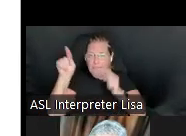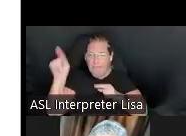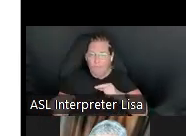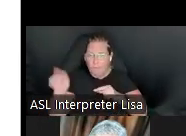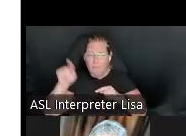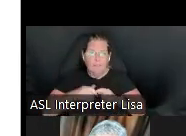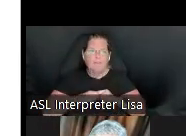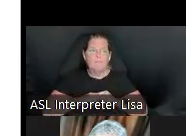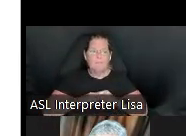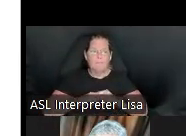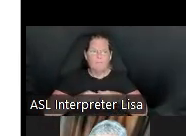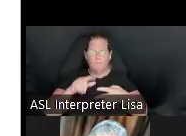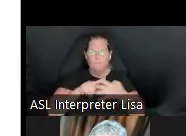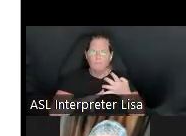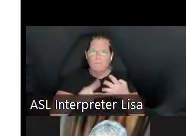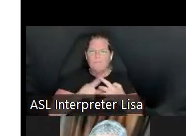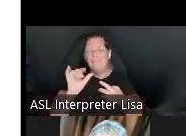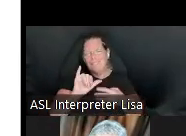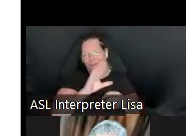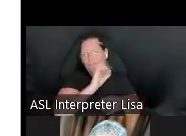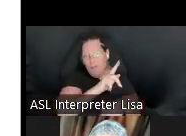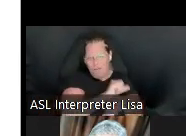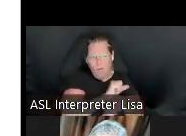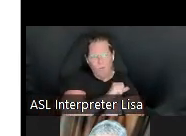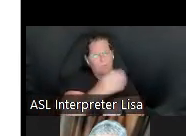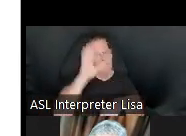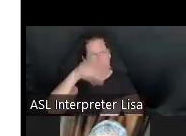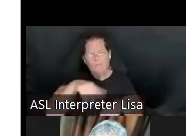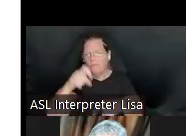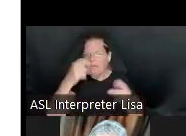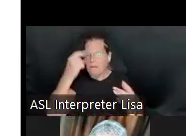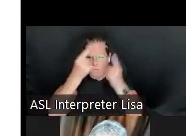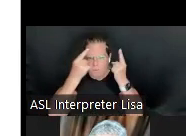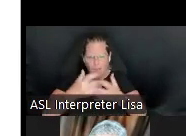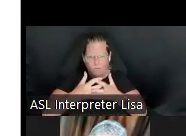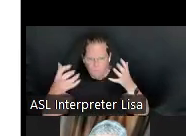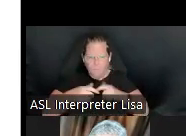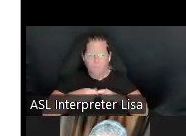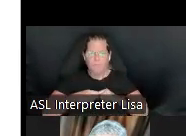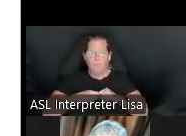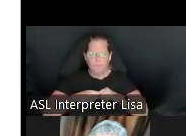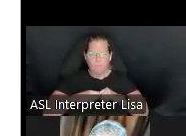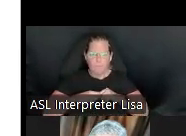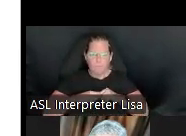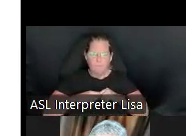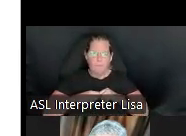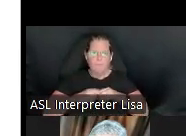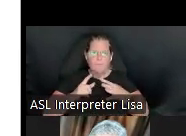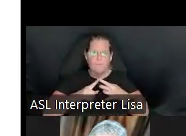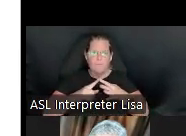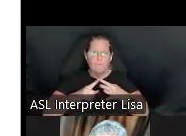consider. Returning to work, as we mentioned, needs to be carefully timed. And is the